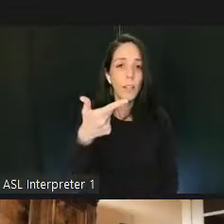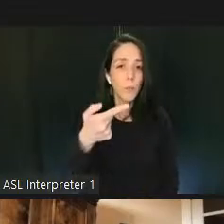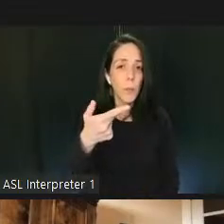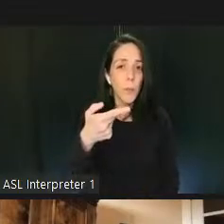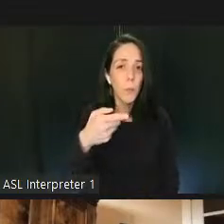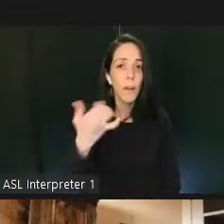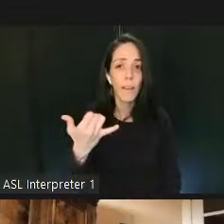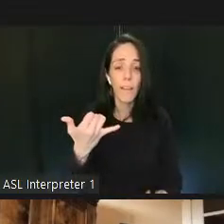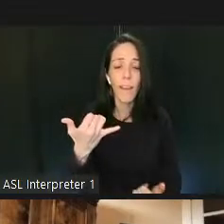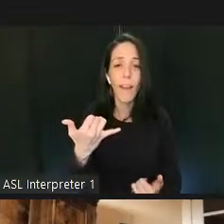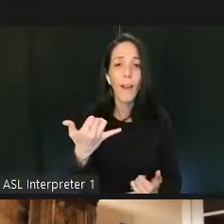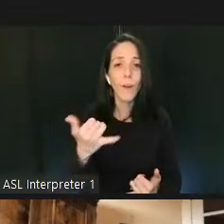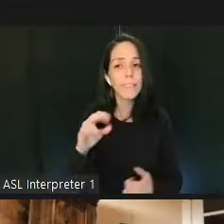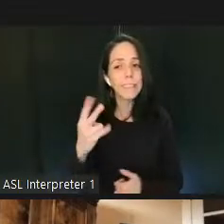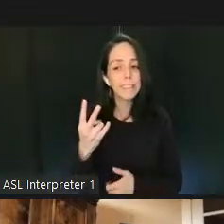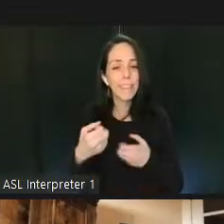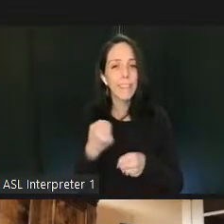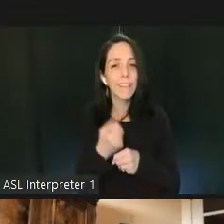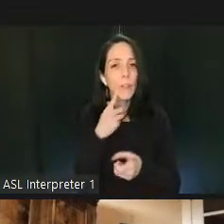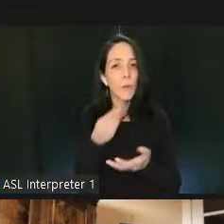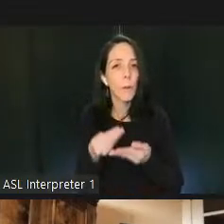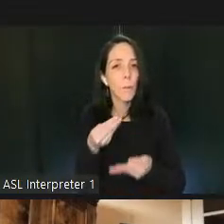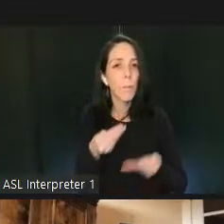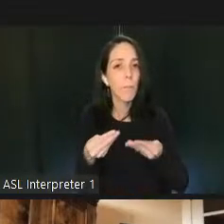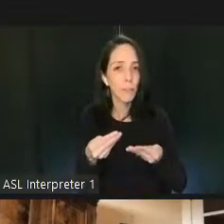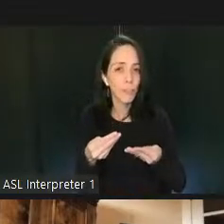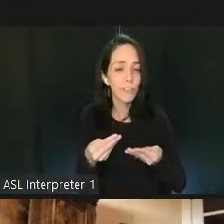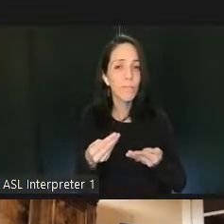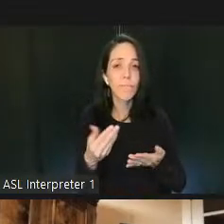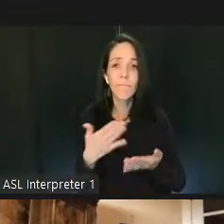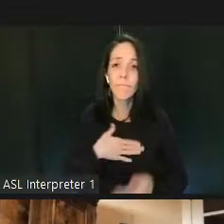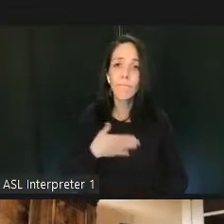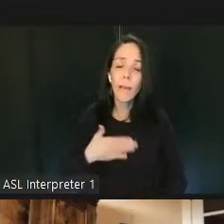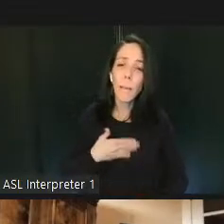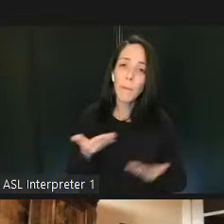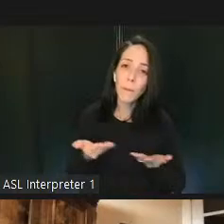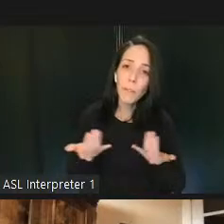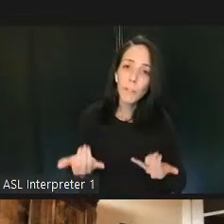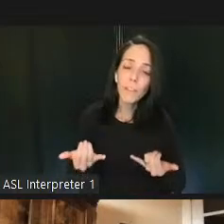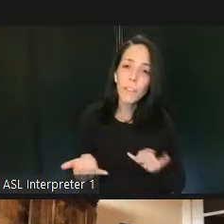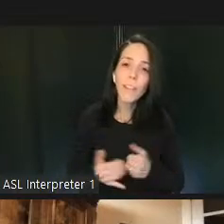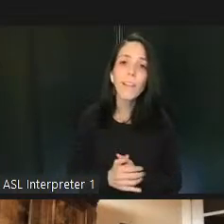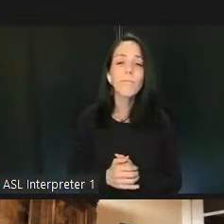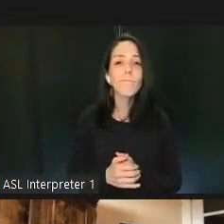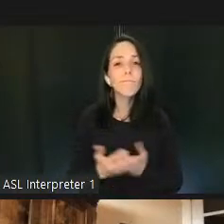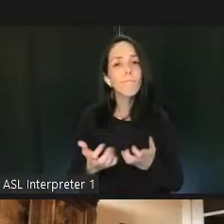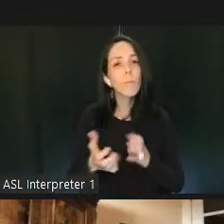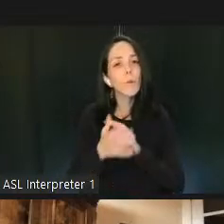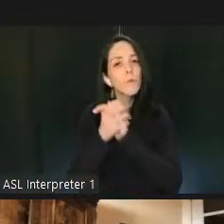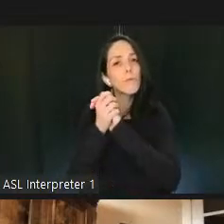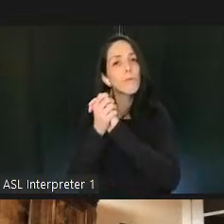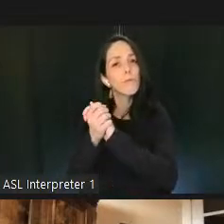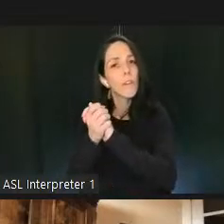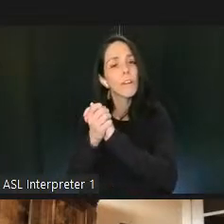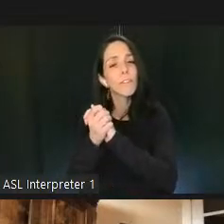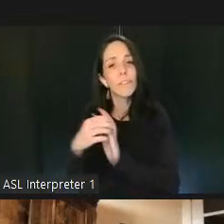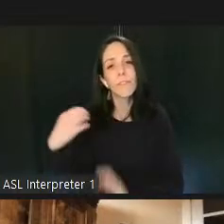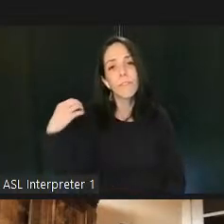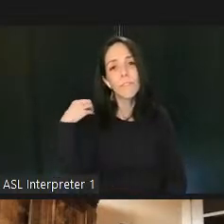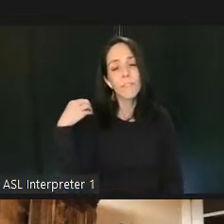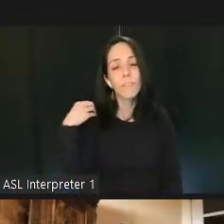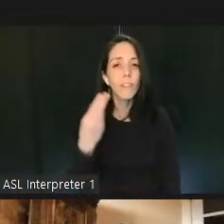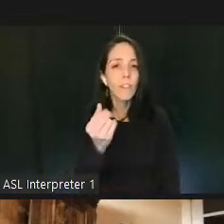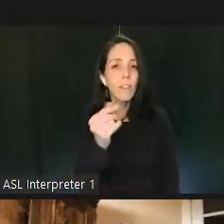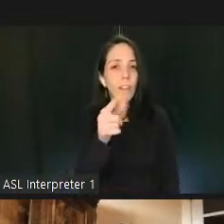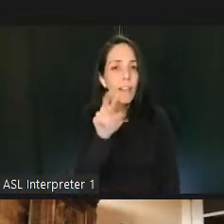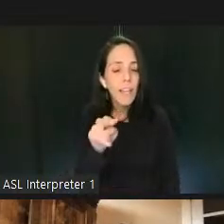budget my 2nd year now. It's good to be here. And I just want to congratulate Chair Harrington, Commissioner